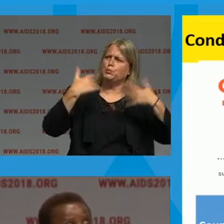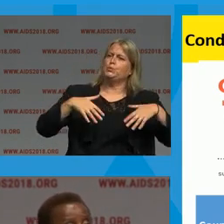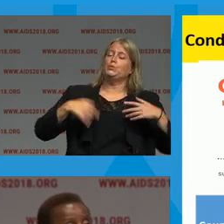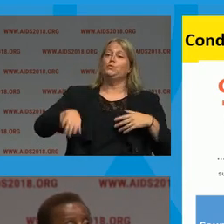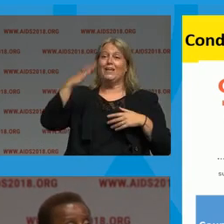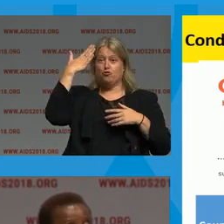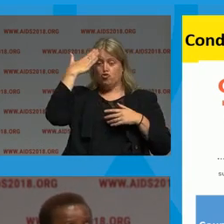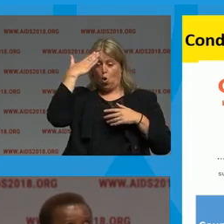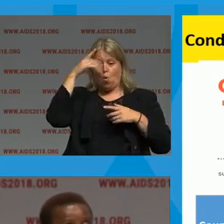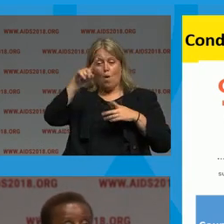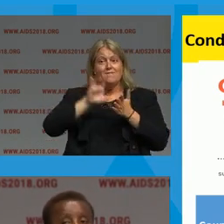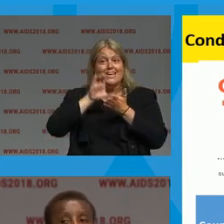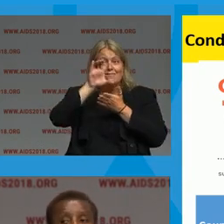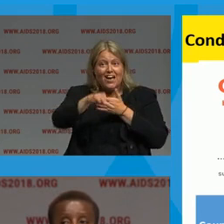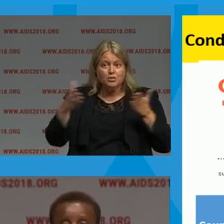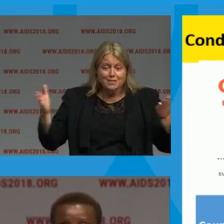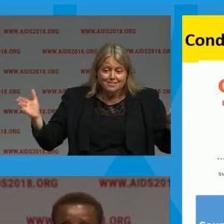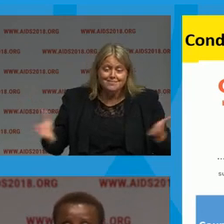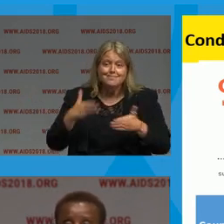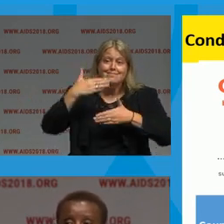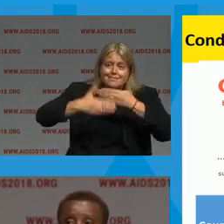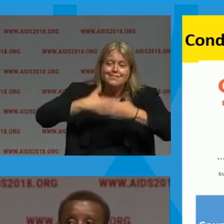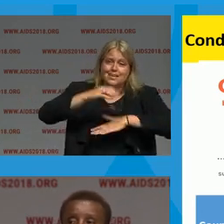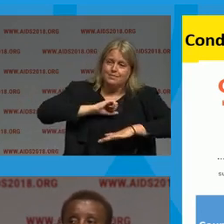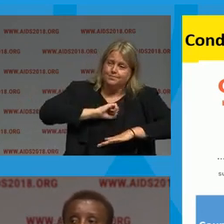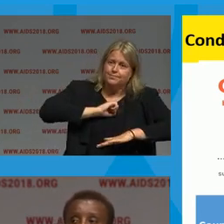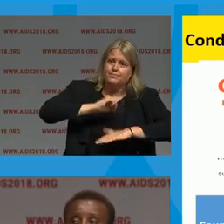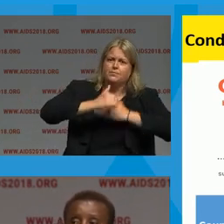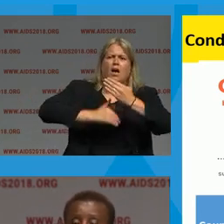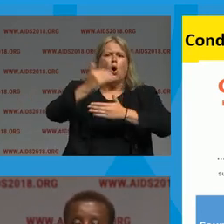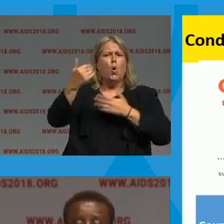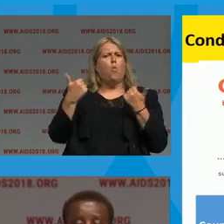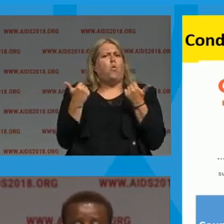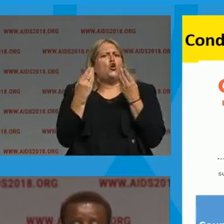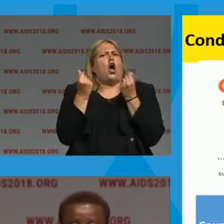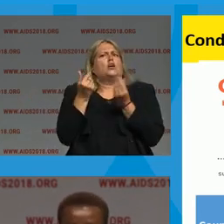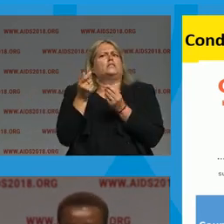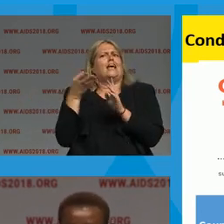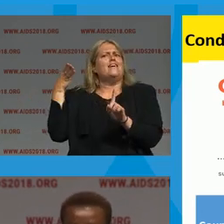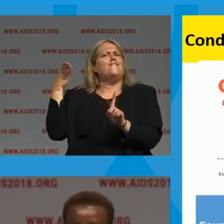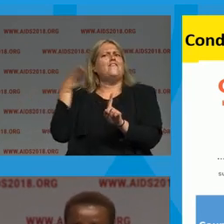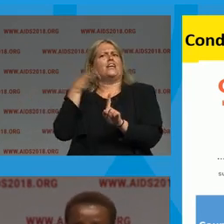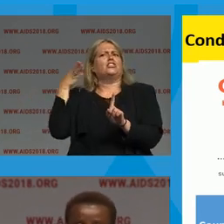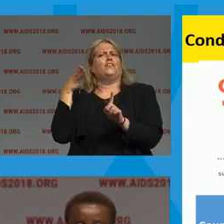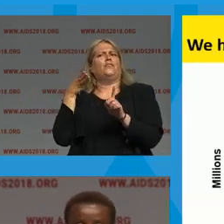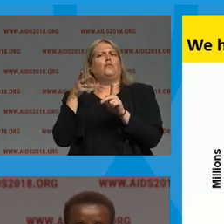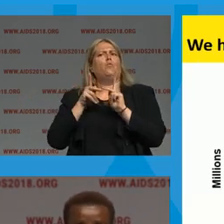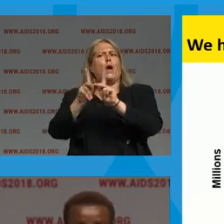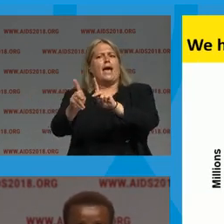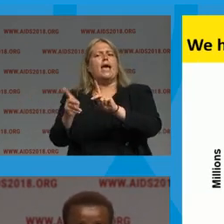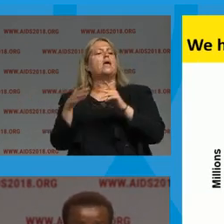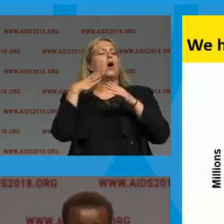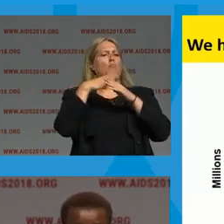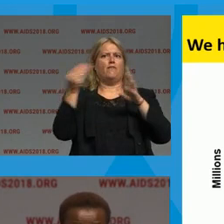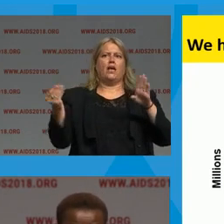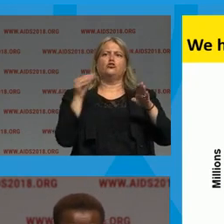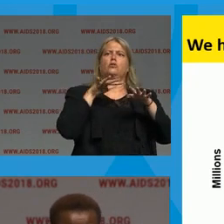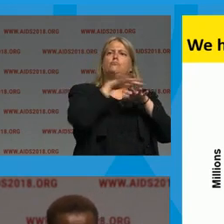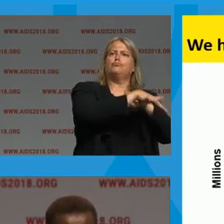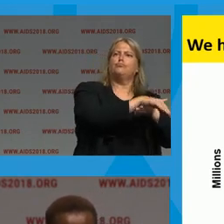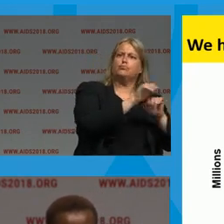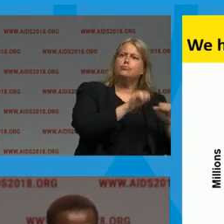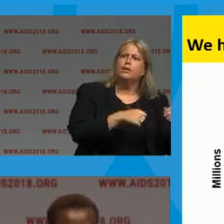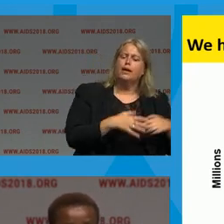we continue the investments, we can have a cost-effective way of being able to deliver HIV prevention.